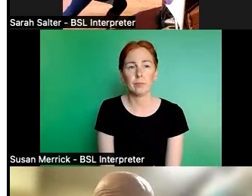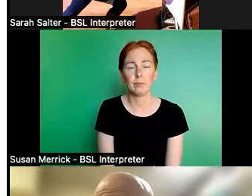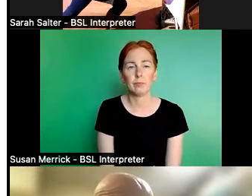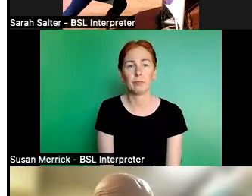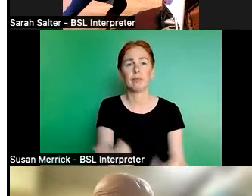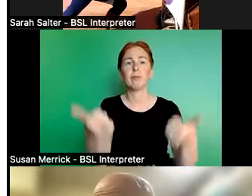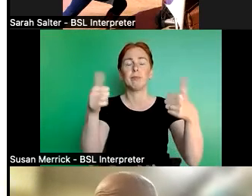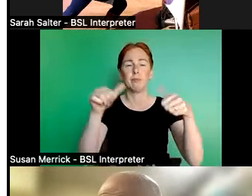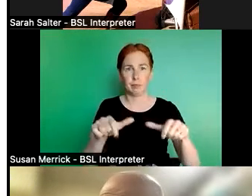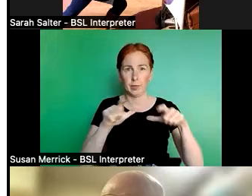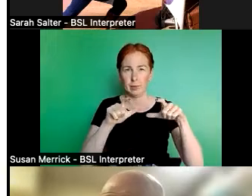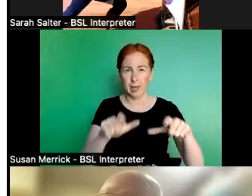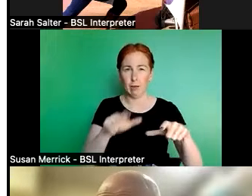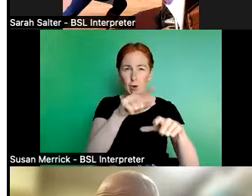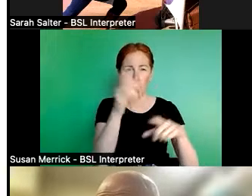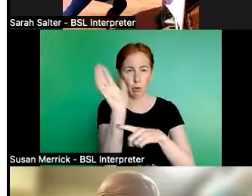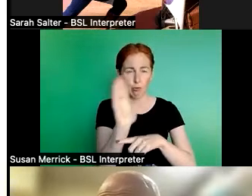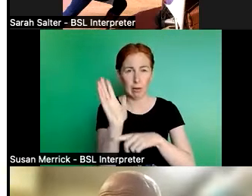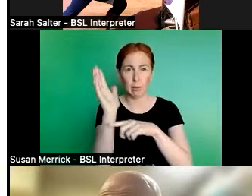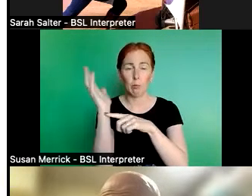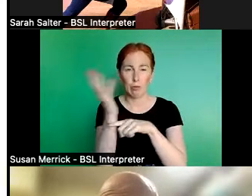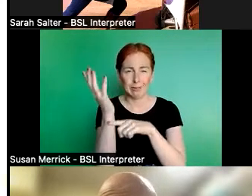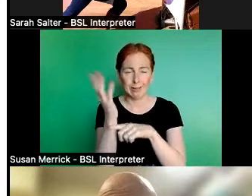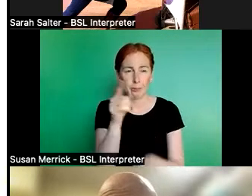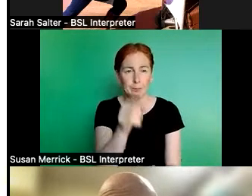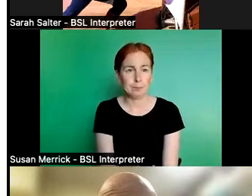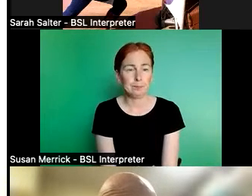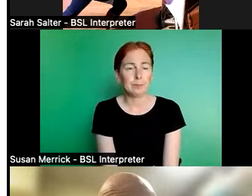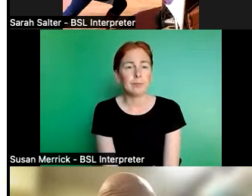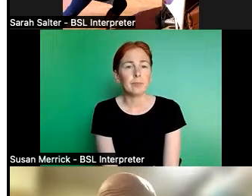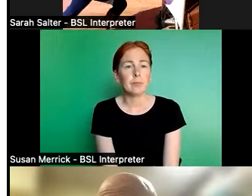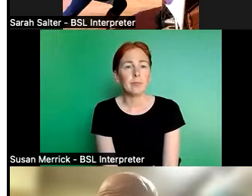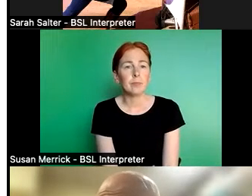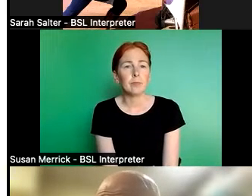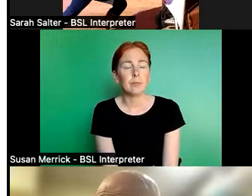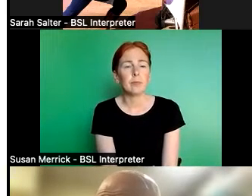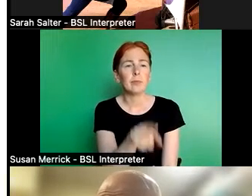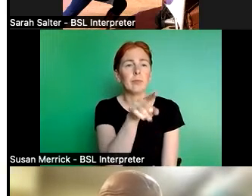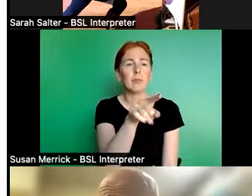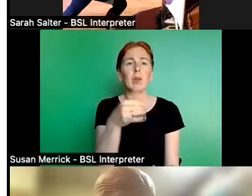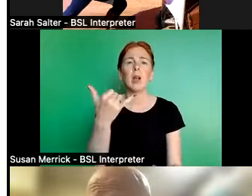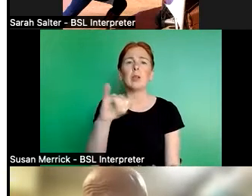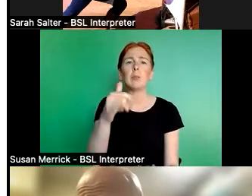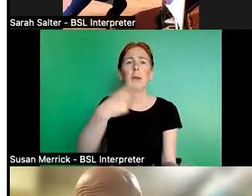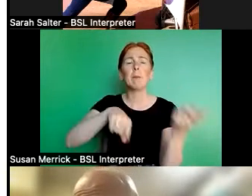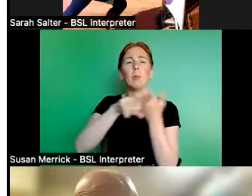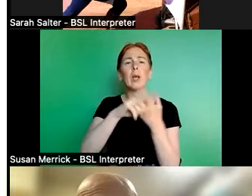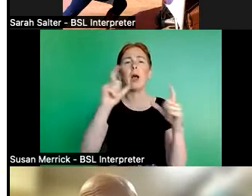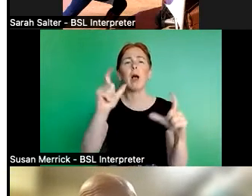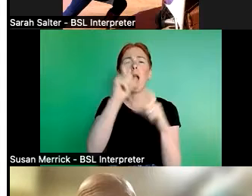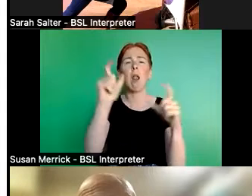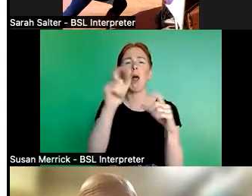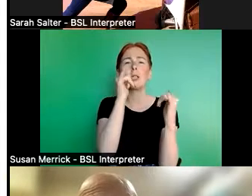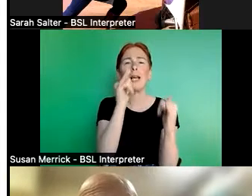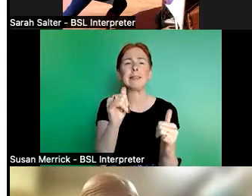here, and we sometimes do color vision testing. And contrast sensitivity testing is a particular favorite of mine because I